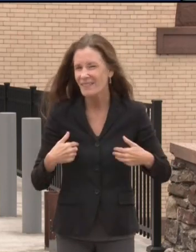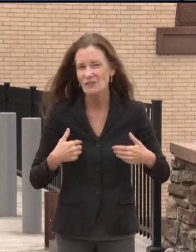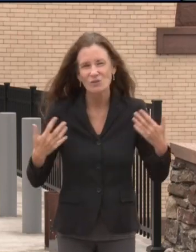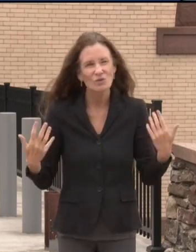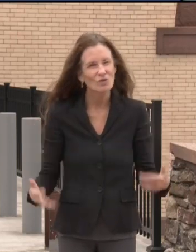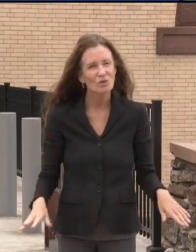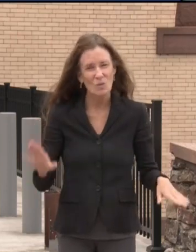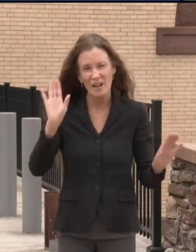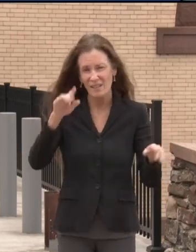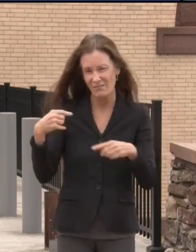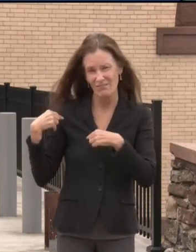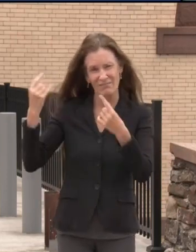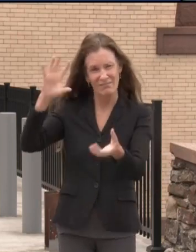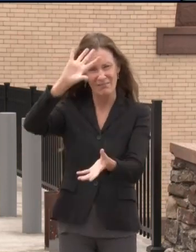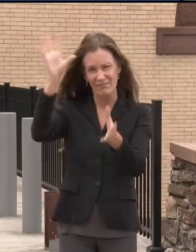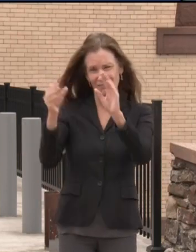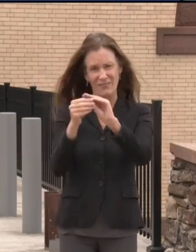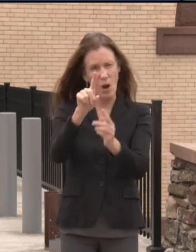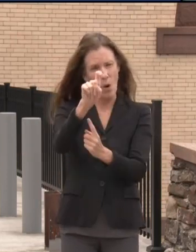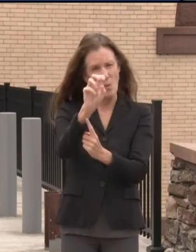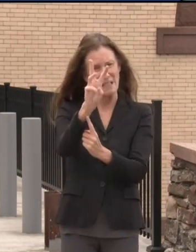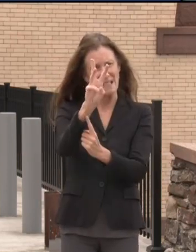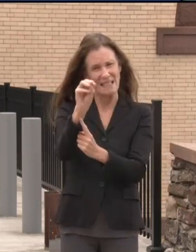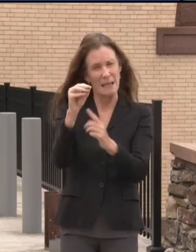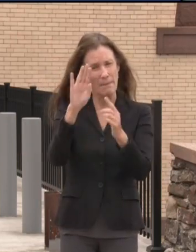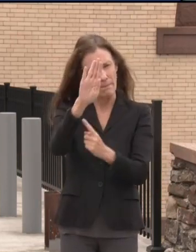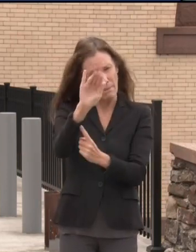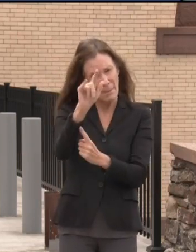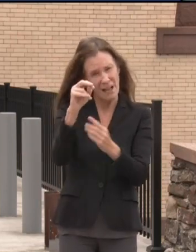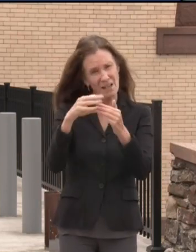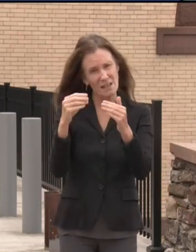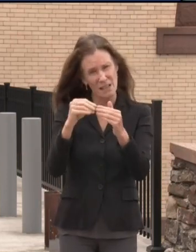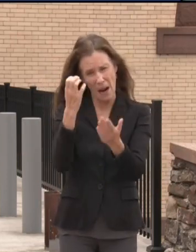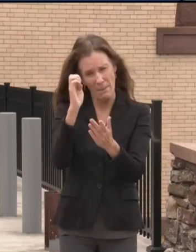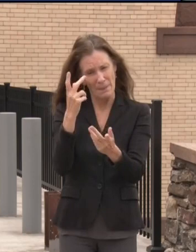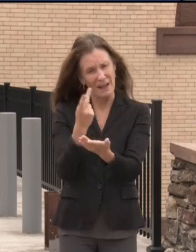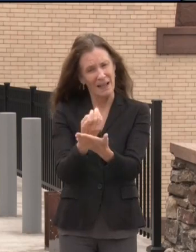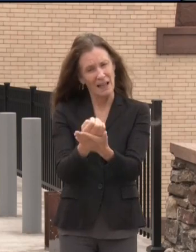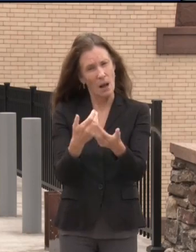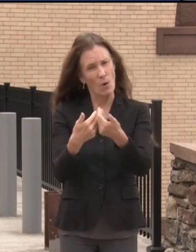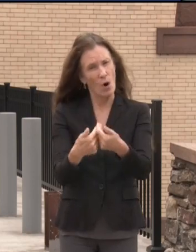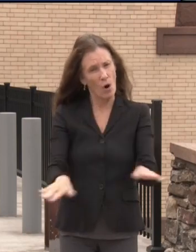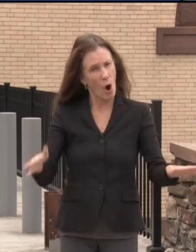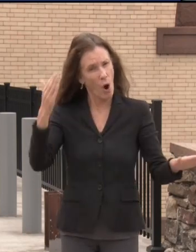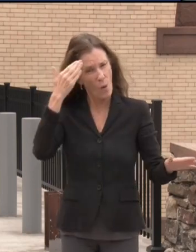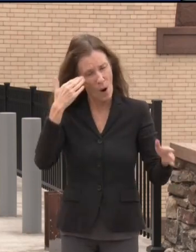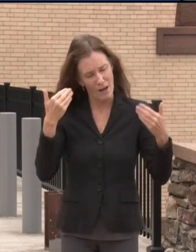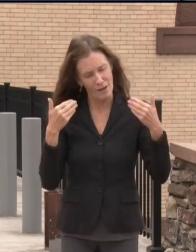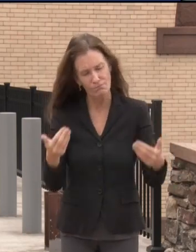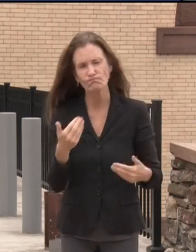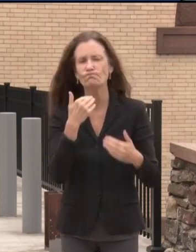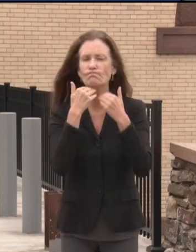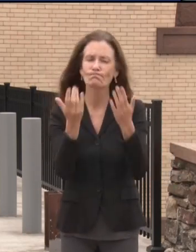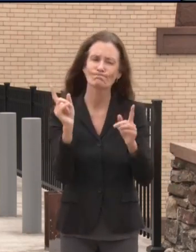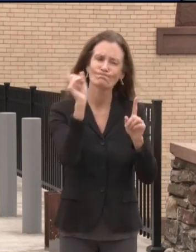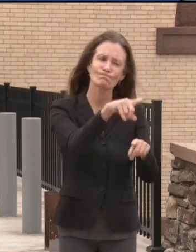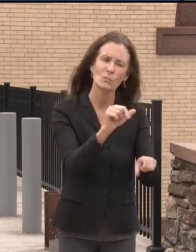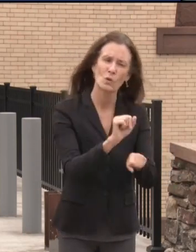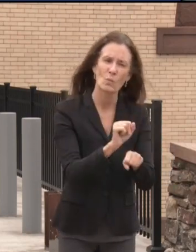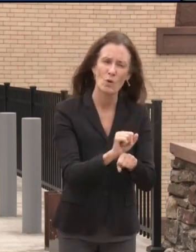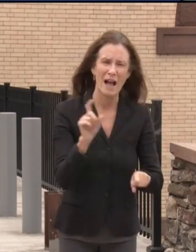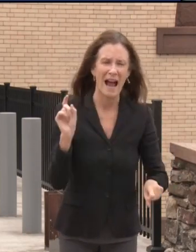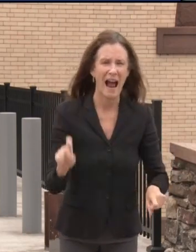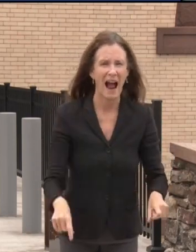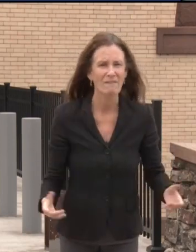and employees who come to work while they're sick. That's not the cost of sick pay. We've seen entire businesses